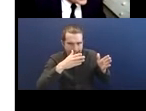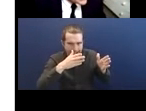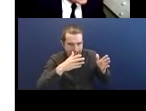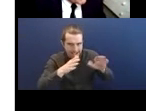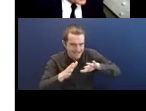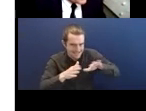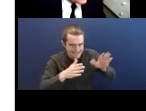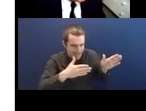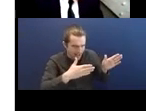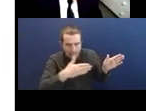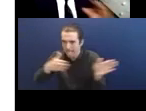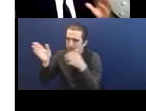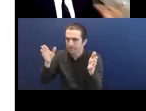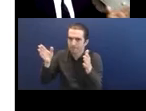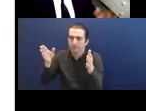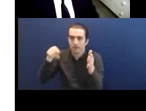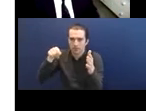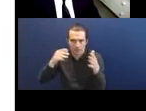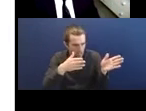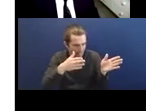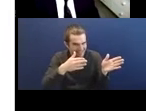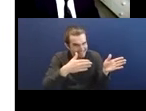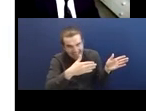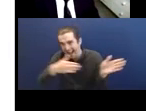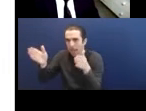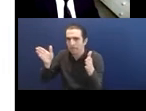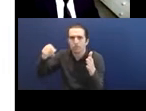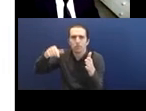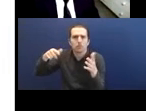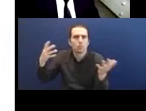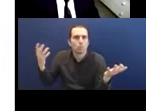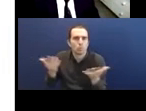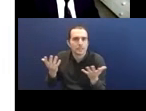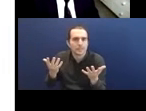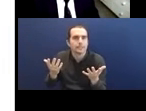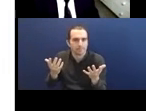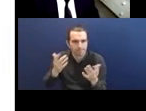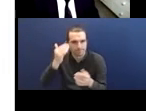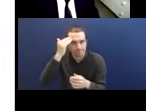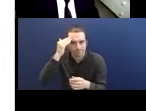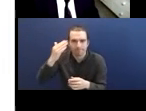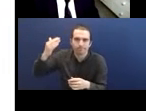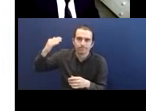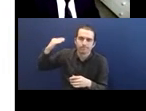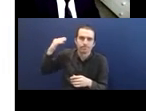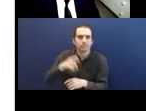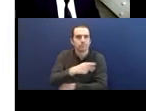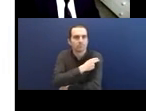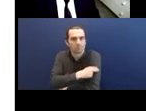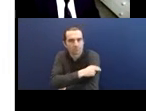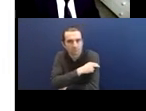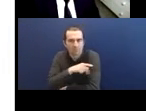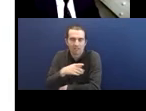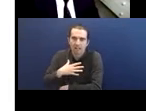impairment is seen as the focus. Let's try and make them as normal as possible. So we have a lot of people employed everywhere in the world,